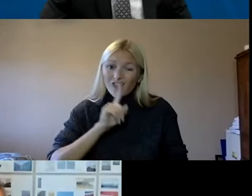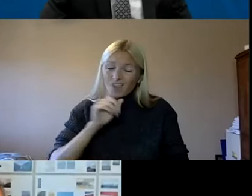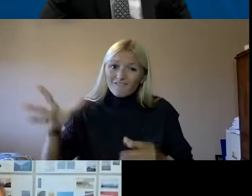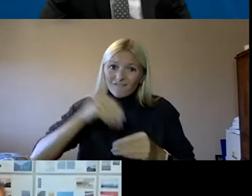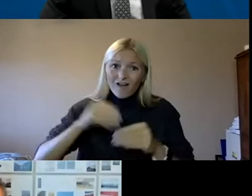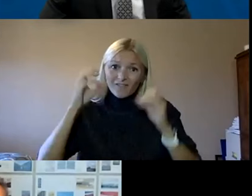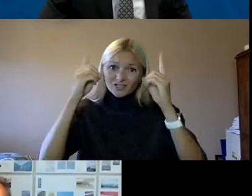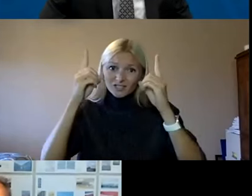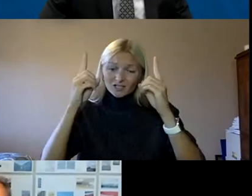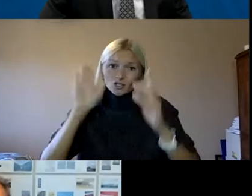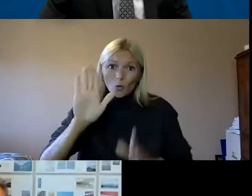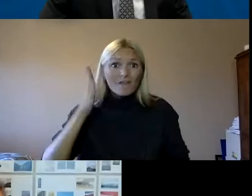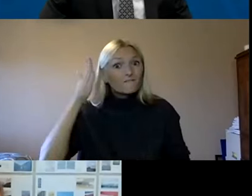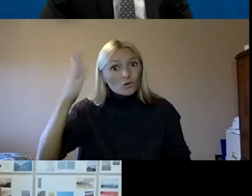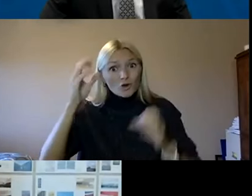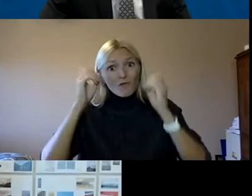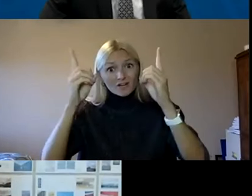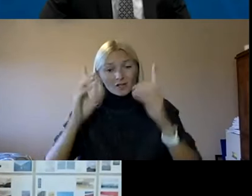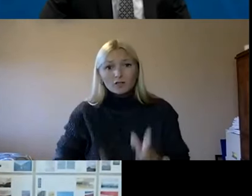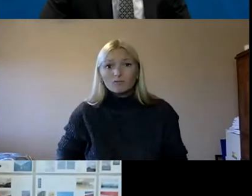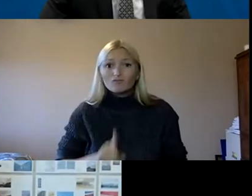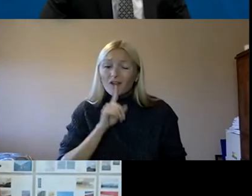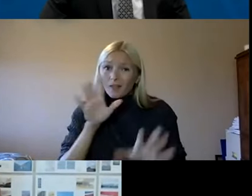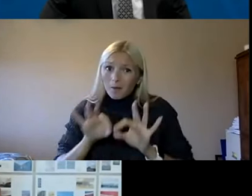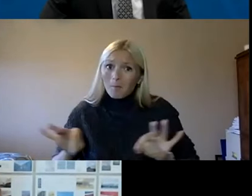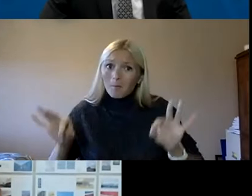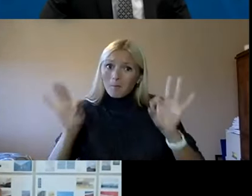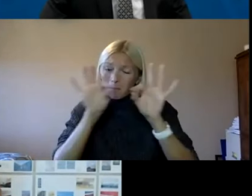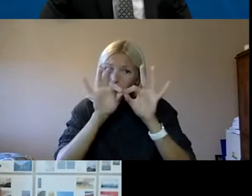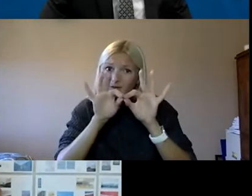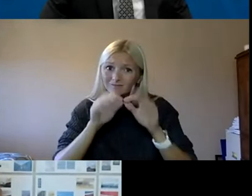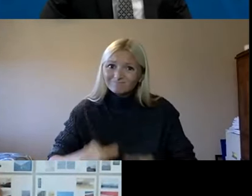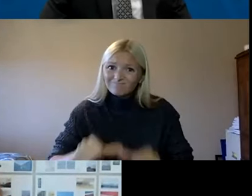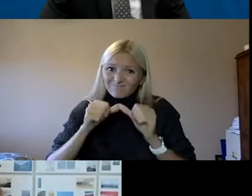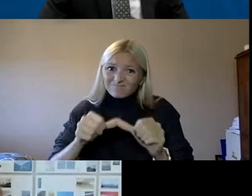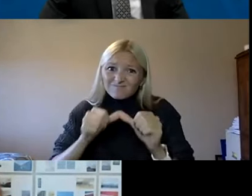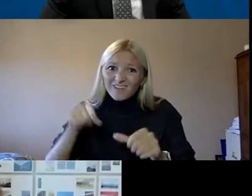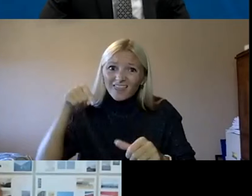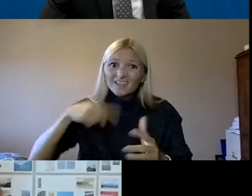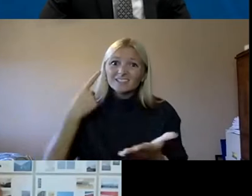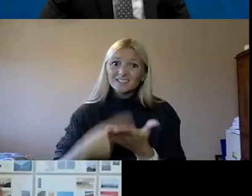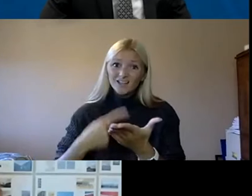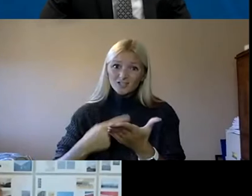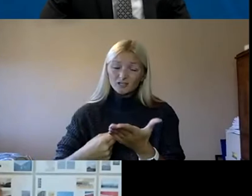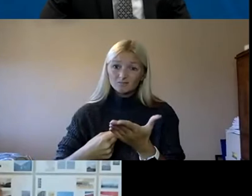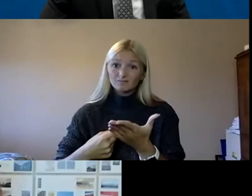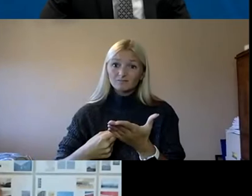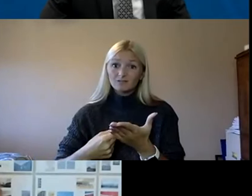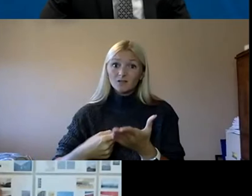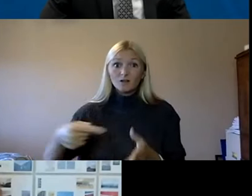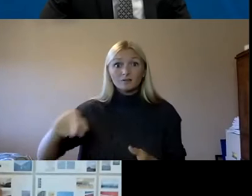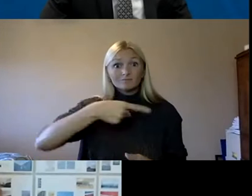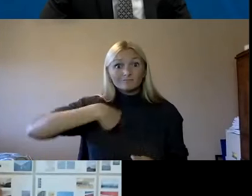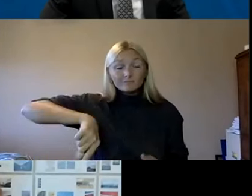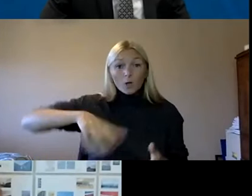And all of you play a critical role in driving this important discussion. So with that, we'd like to